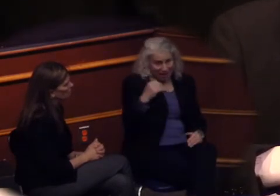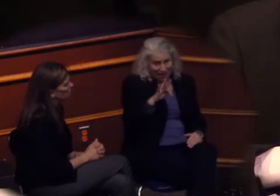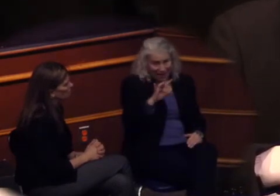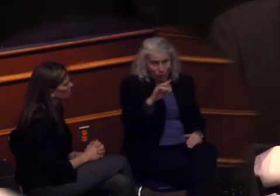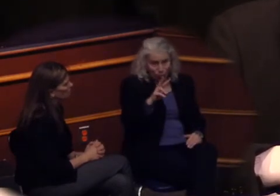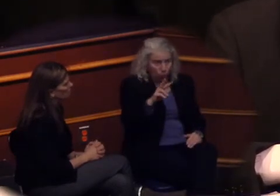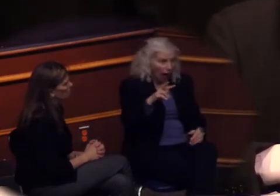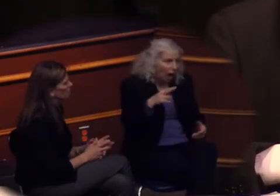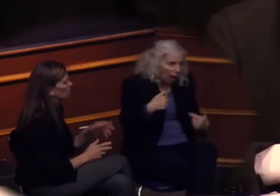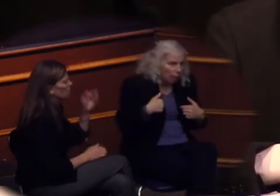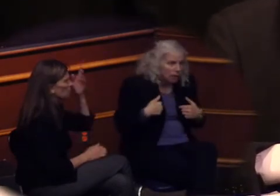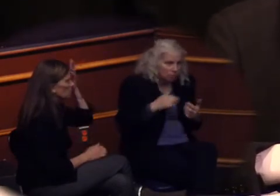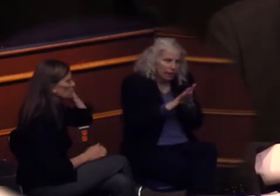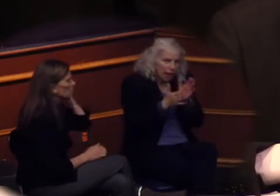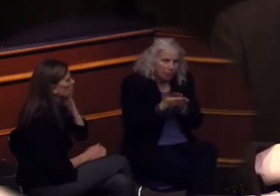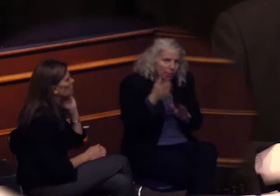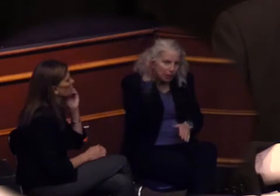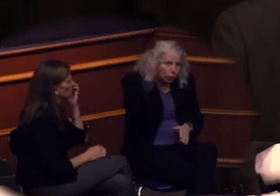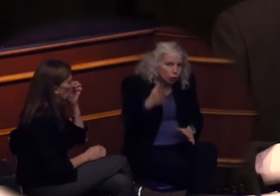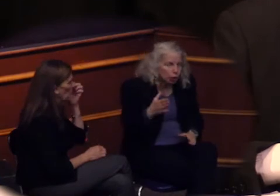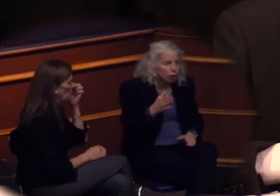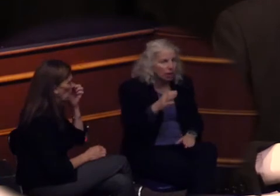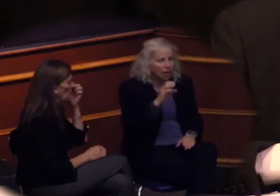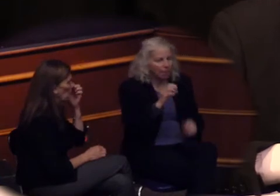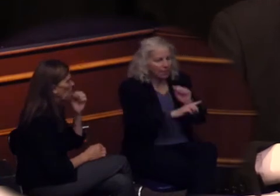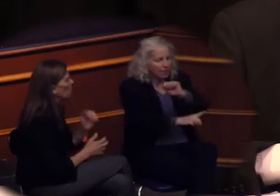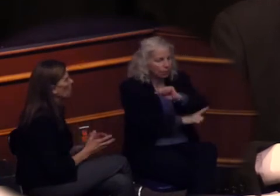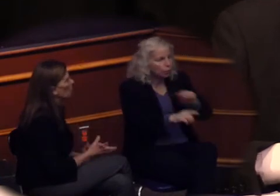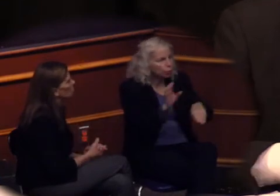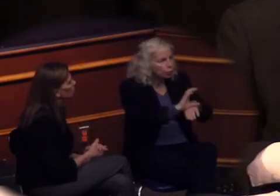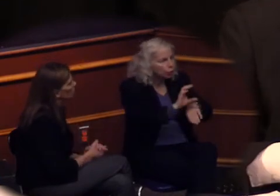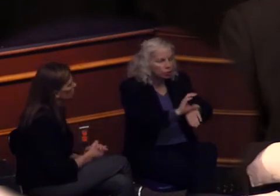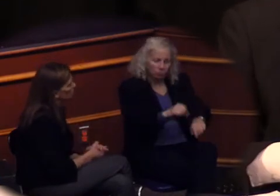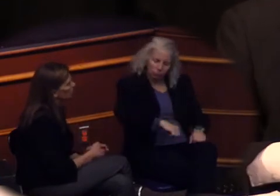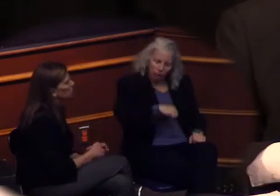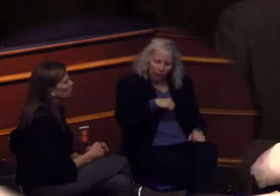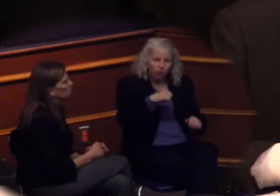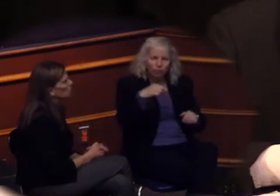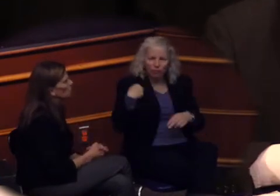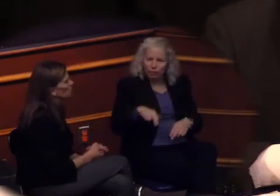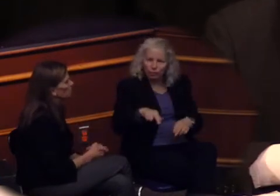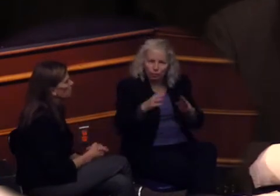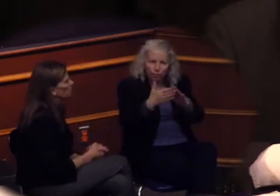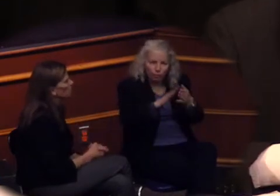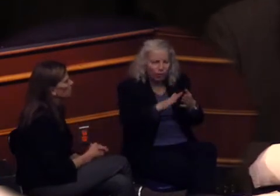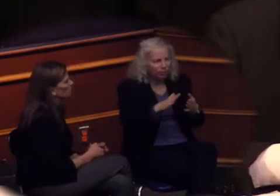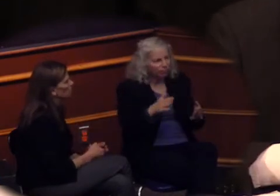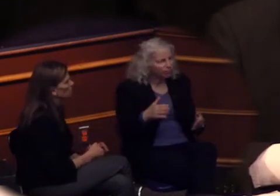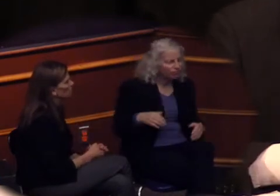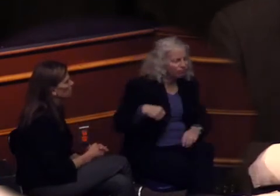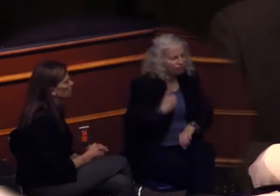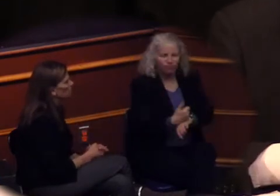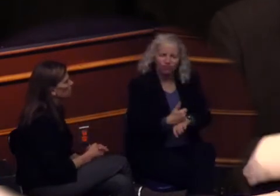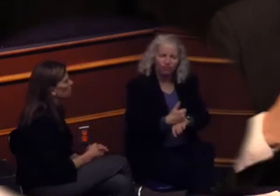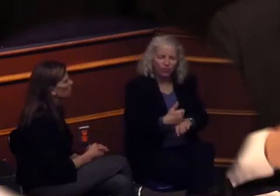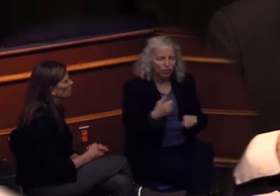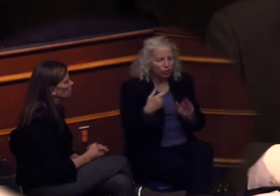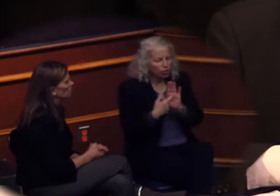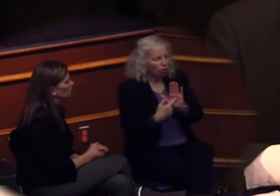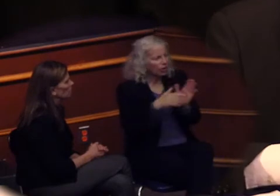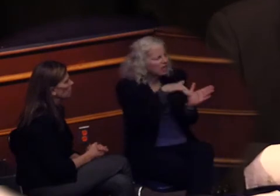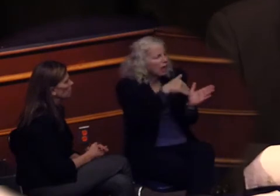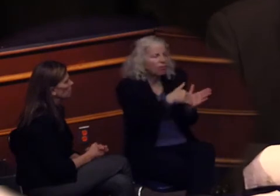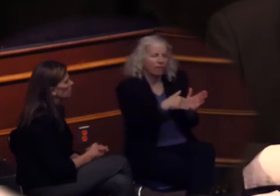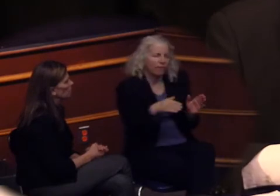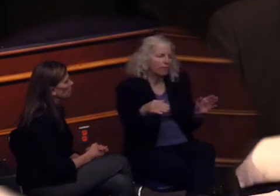Episcopal Church. I am very proud of those religious communities that have stepped up and demonstrated the kind of core values that I believe are at the